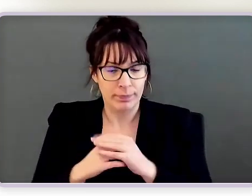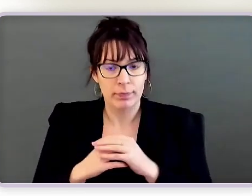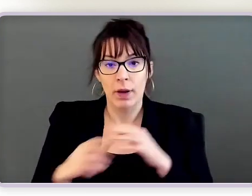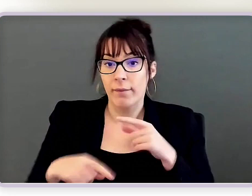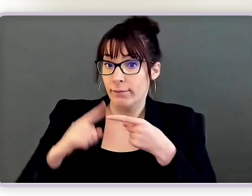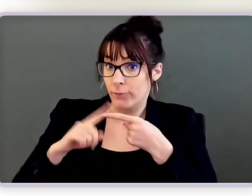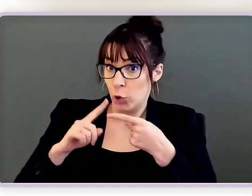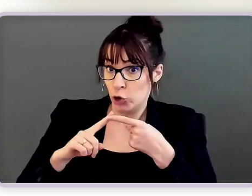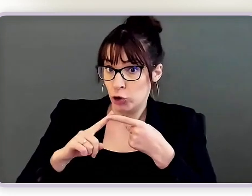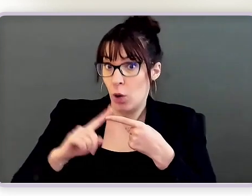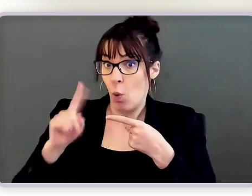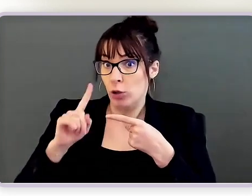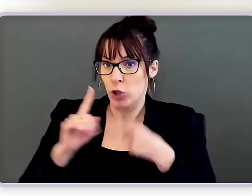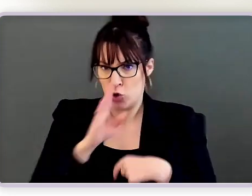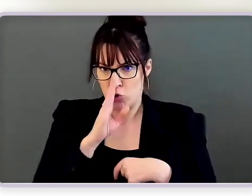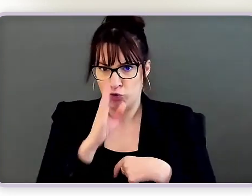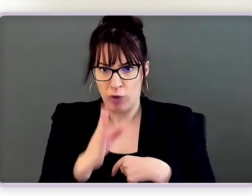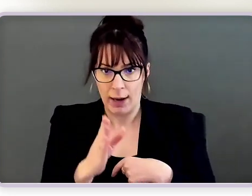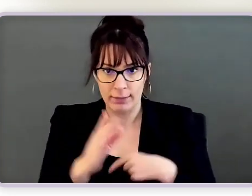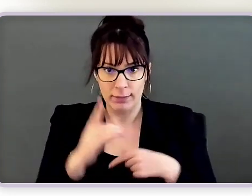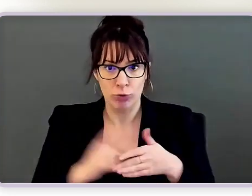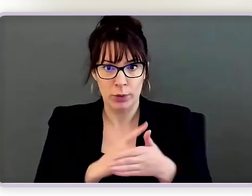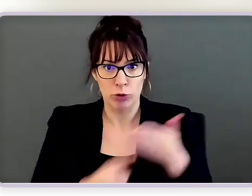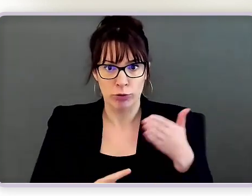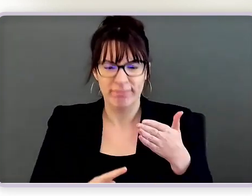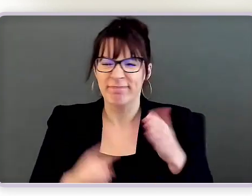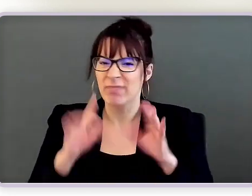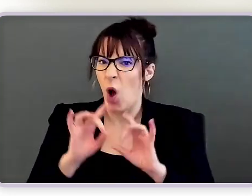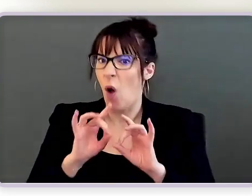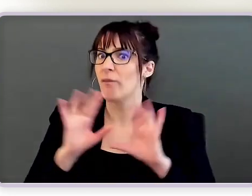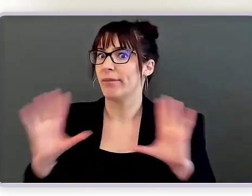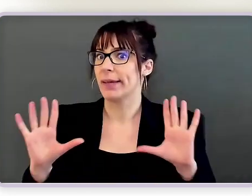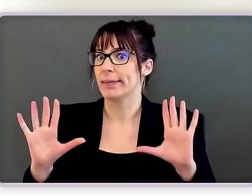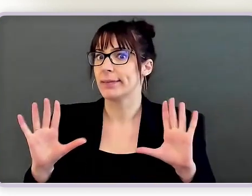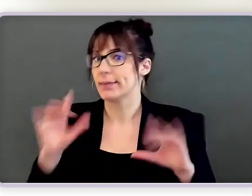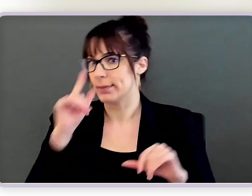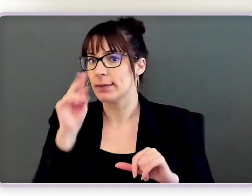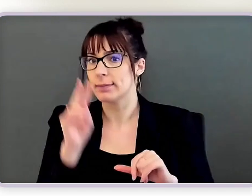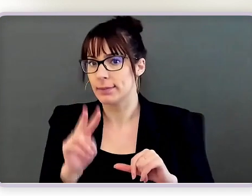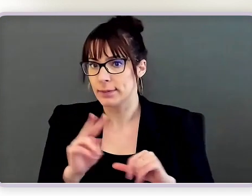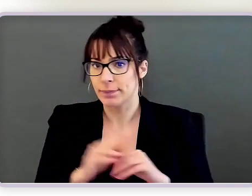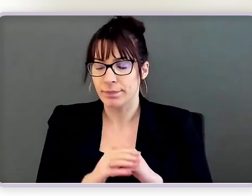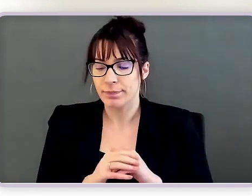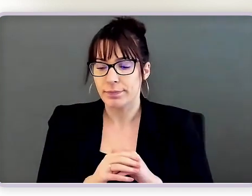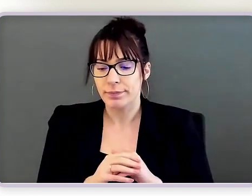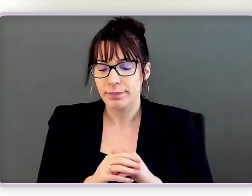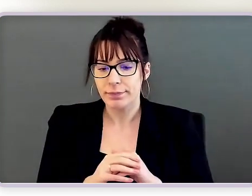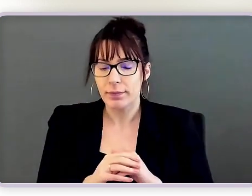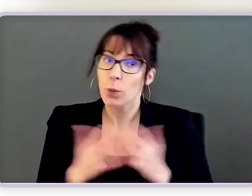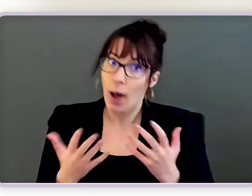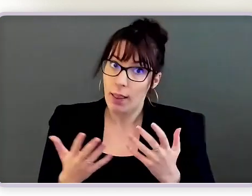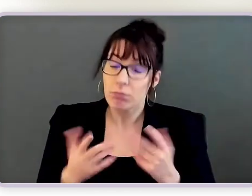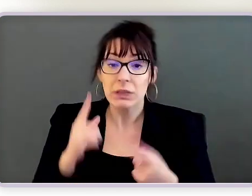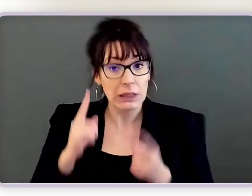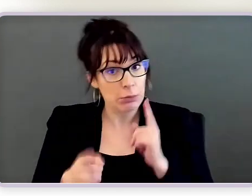discrimination, which is kind of like very obvious. Is your client being, well, actually, it's not always obvious. Sometimes it's